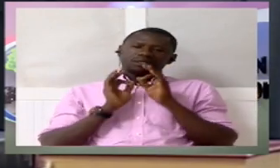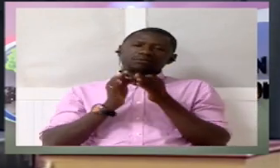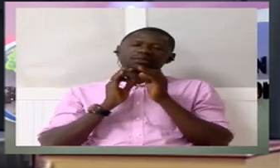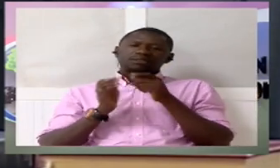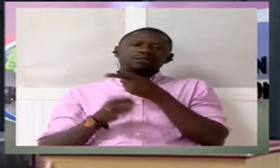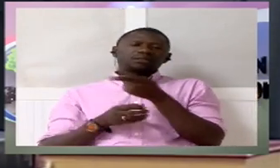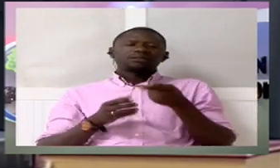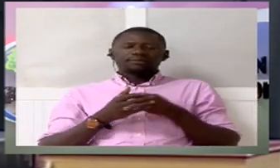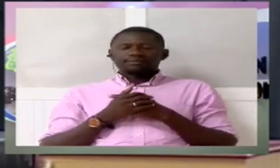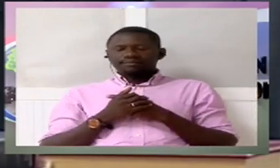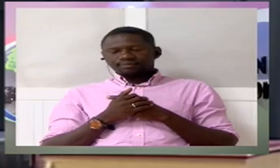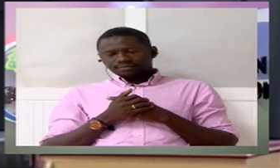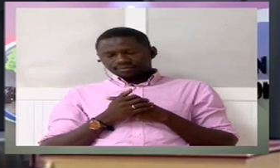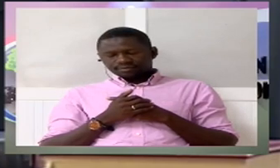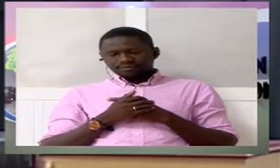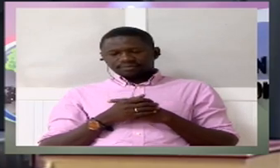Before I explain that part.